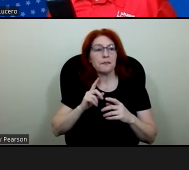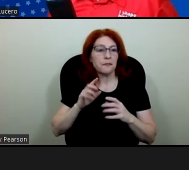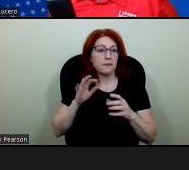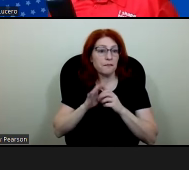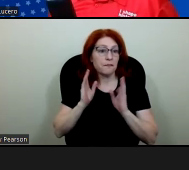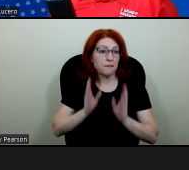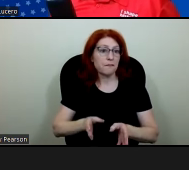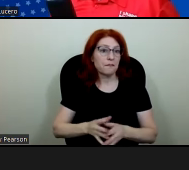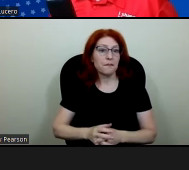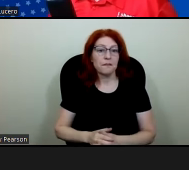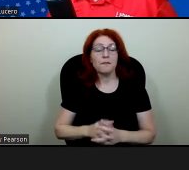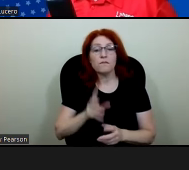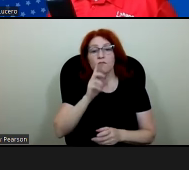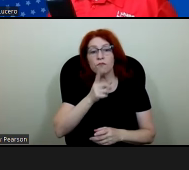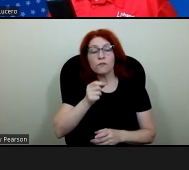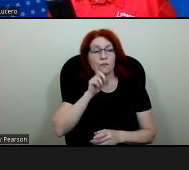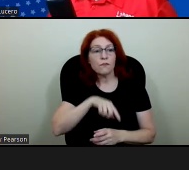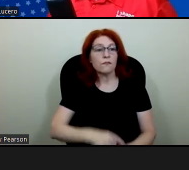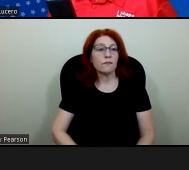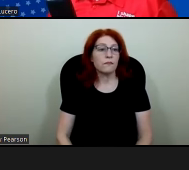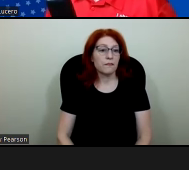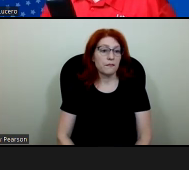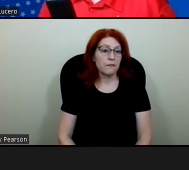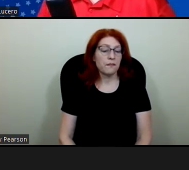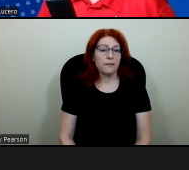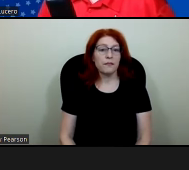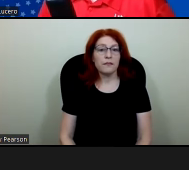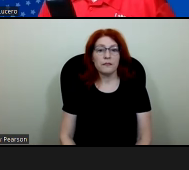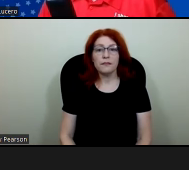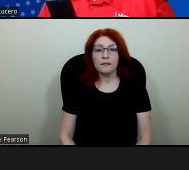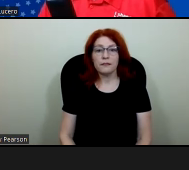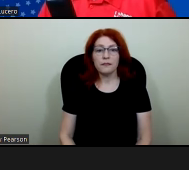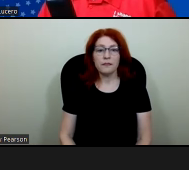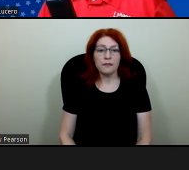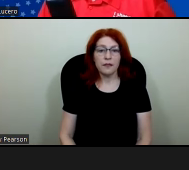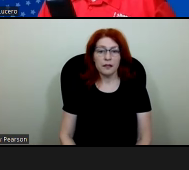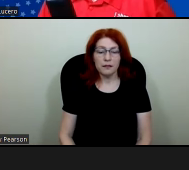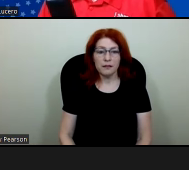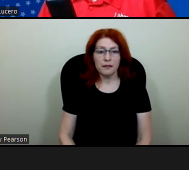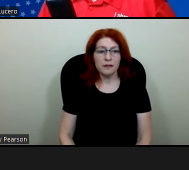person. Is it true or false?